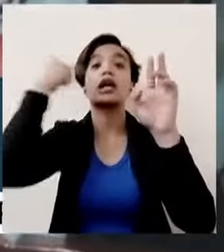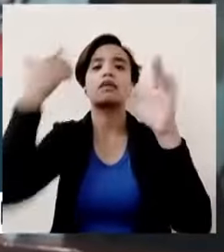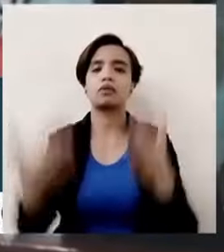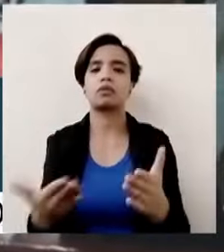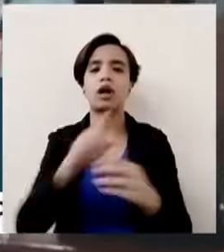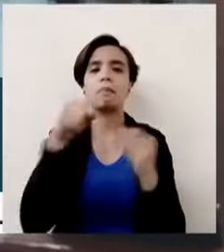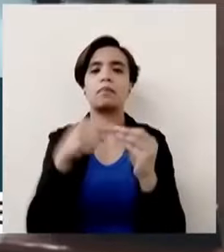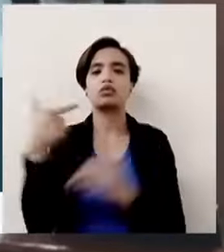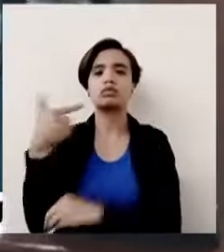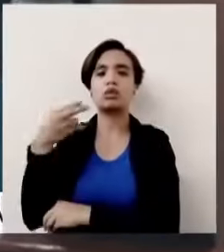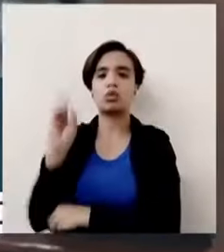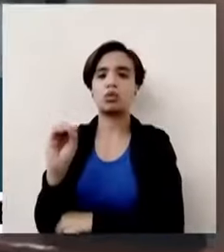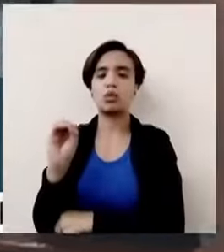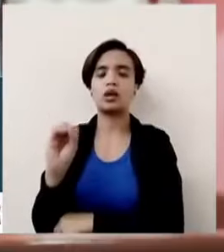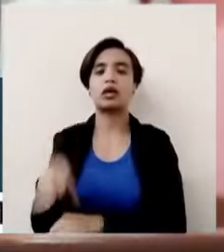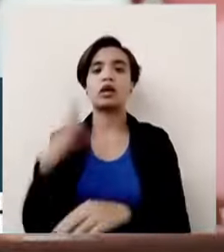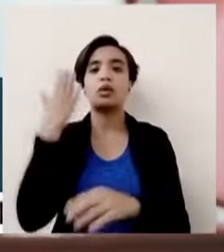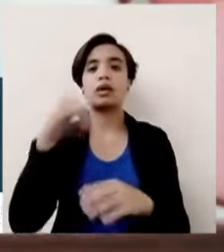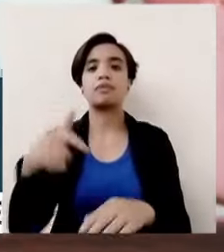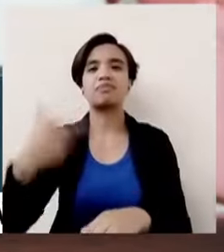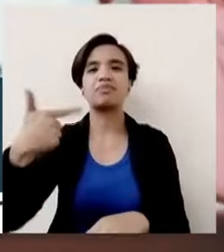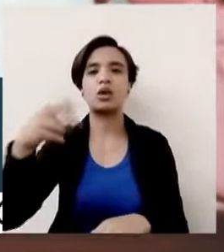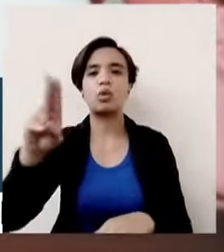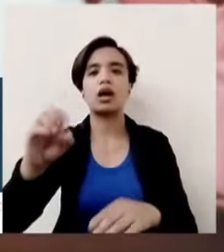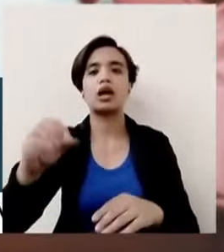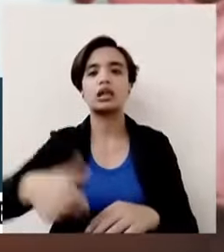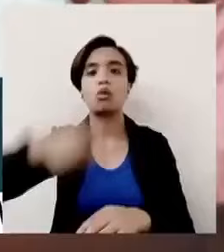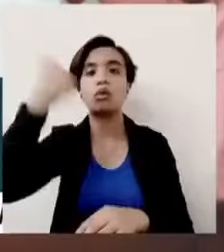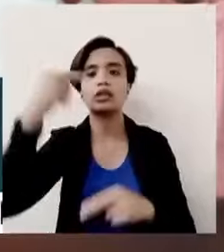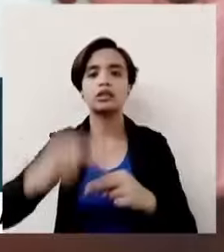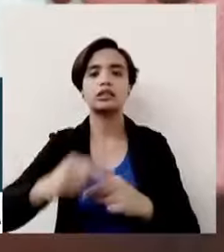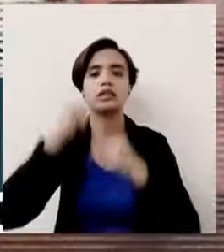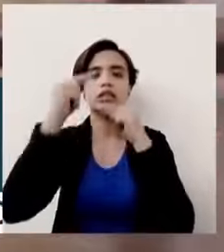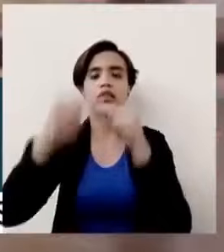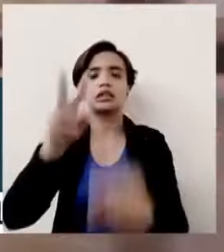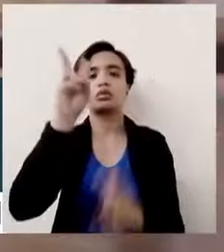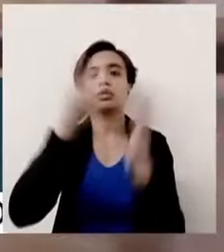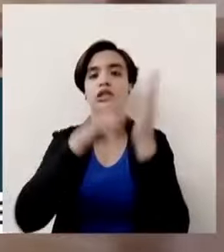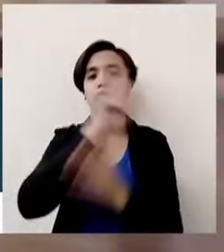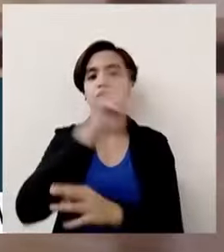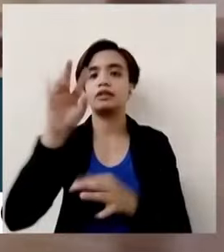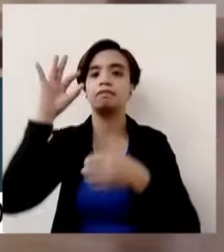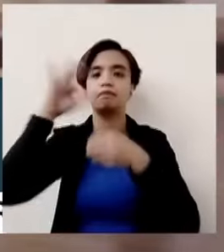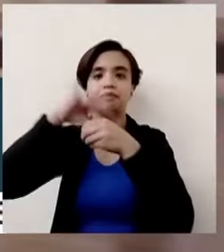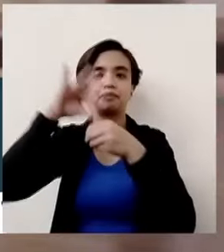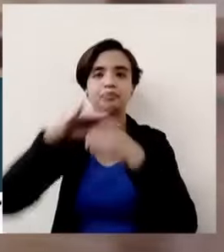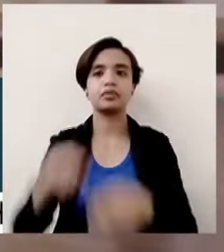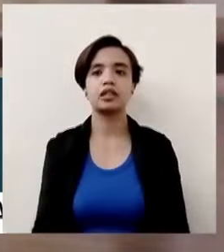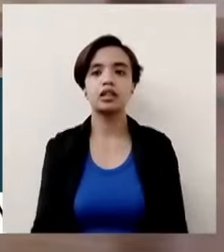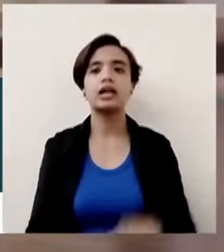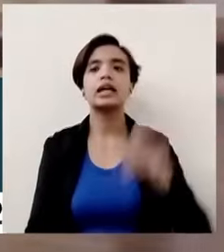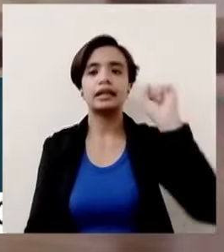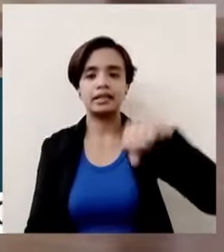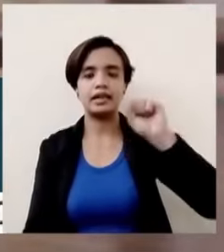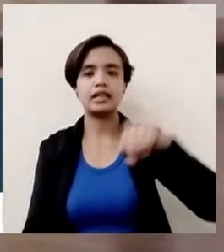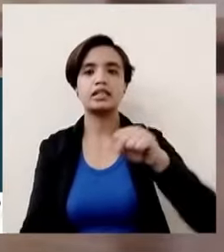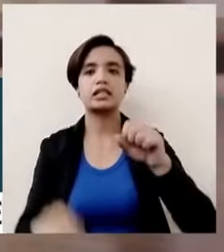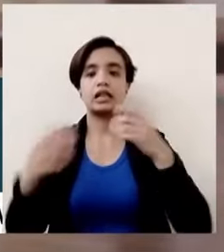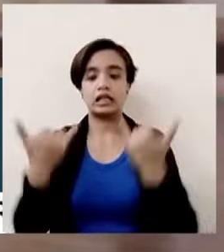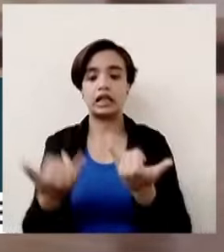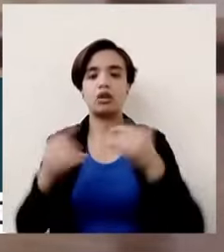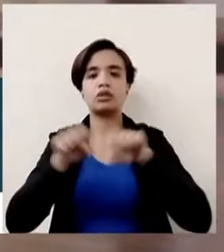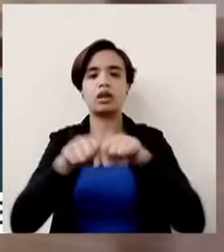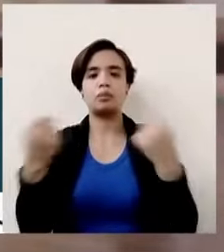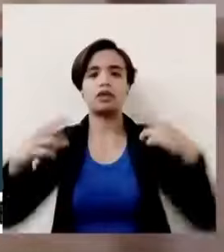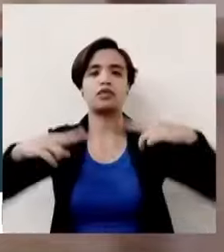NPC after winning as an independent candidate in the 2022 elections. Although Congress is on break, the Senate will still continue